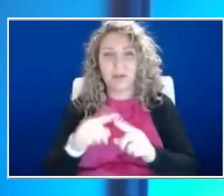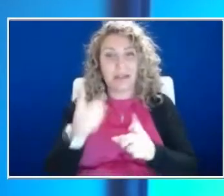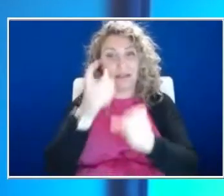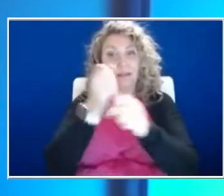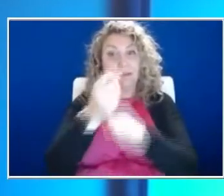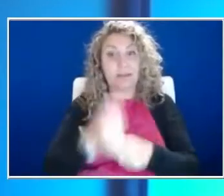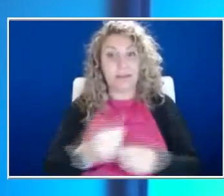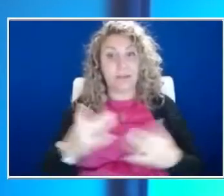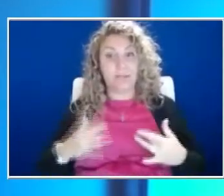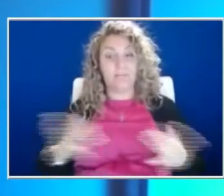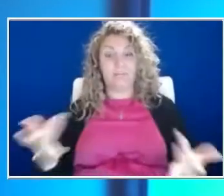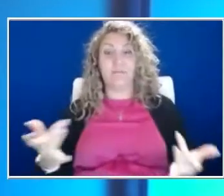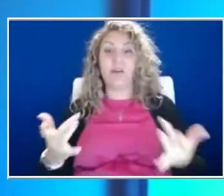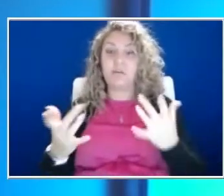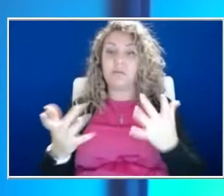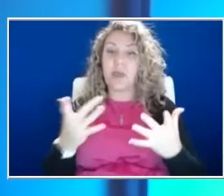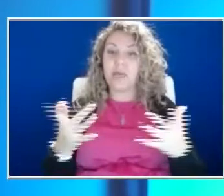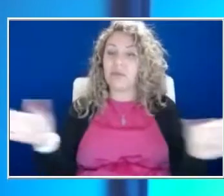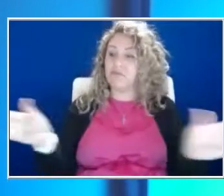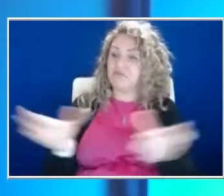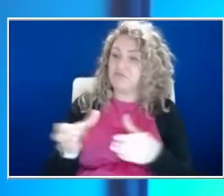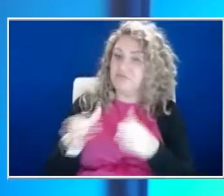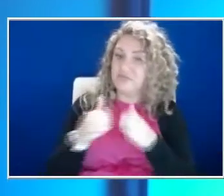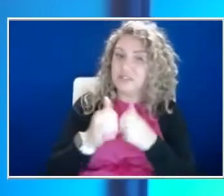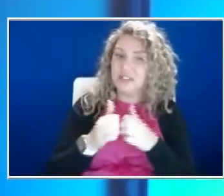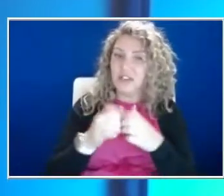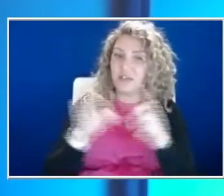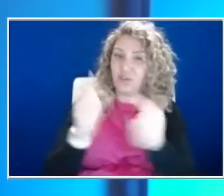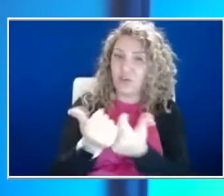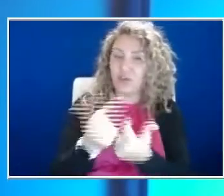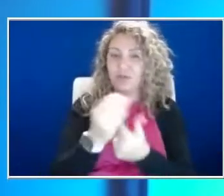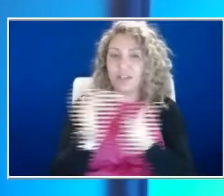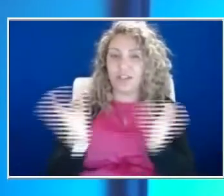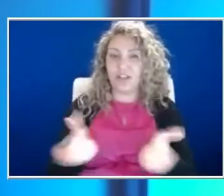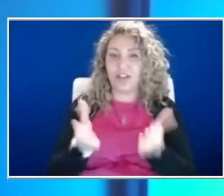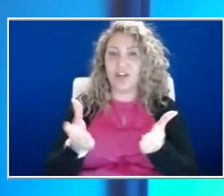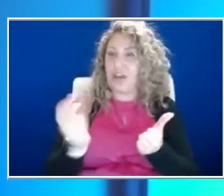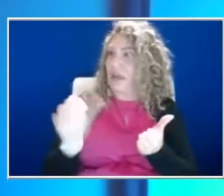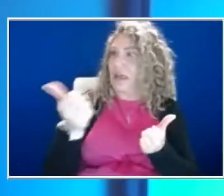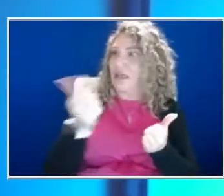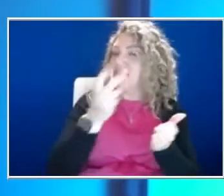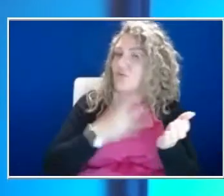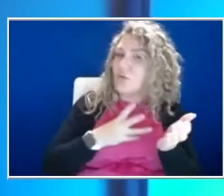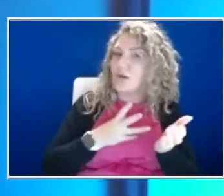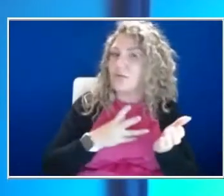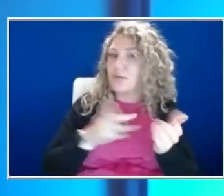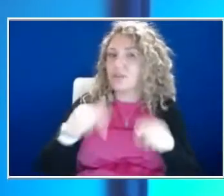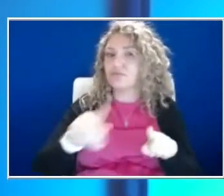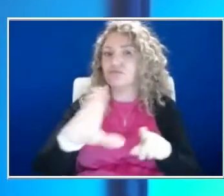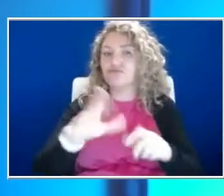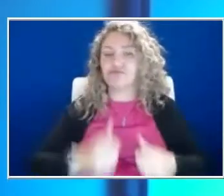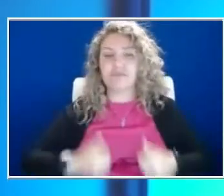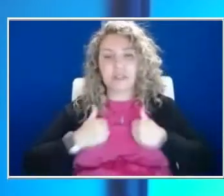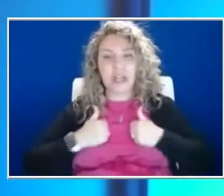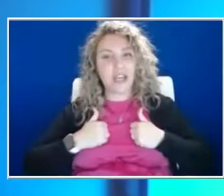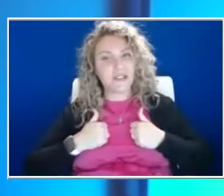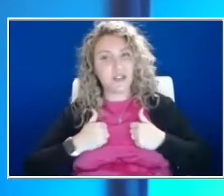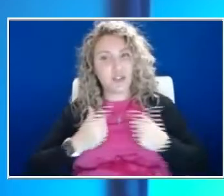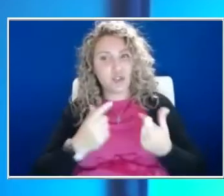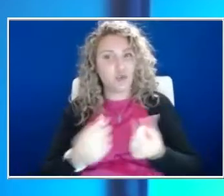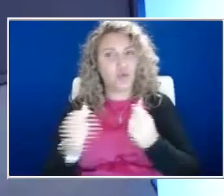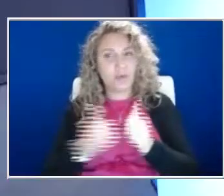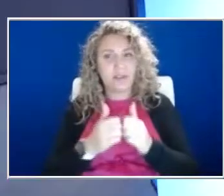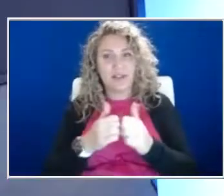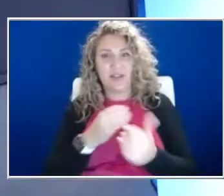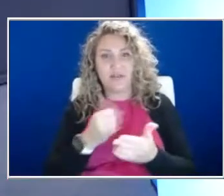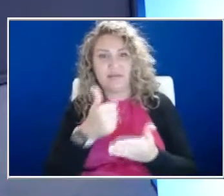And maybe rallying together as groups and encouraging other women in your life and doing it together would help women really get back to